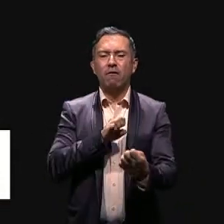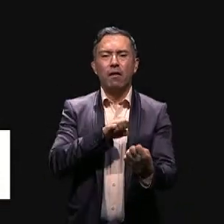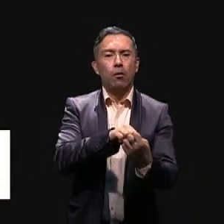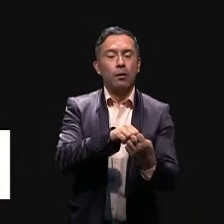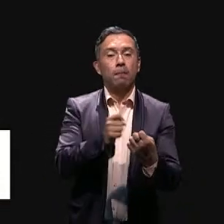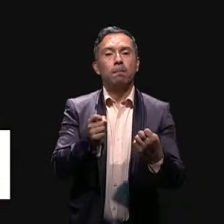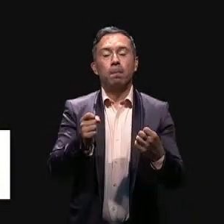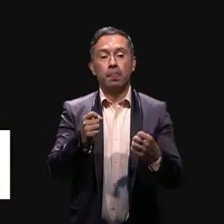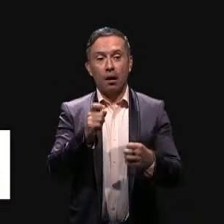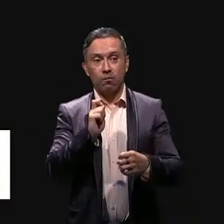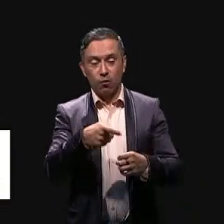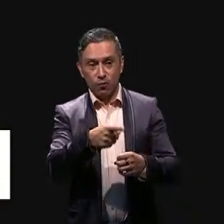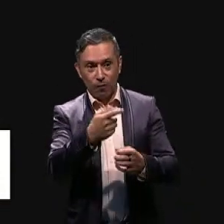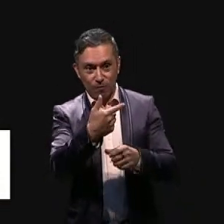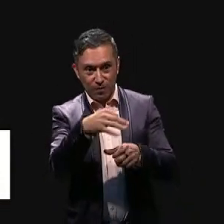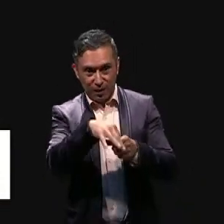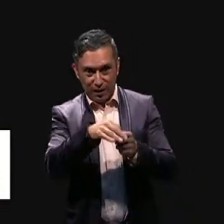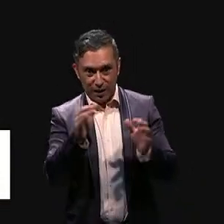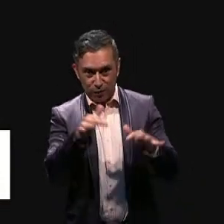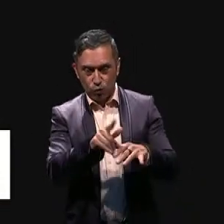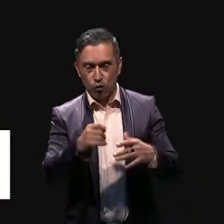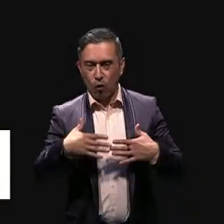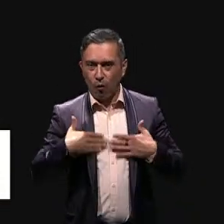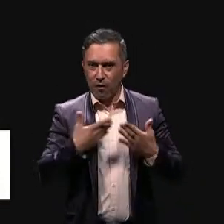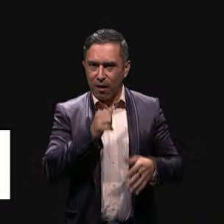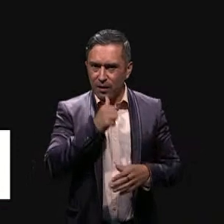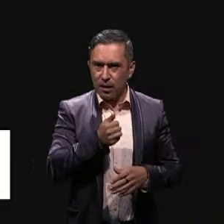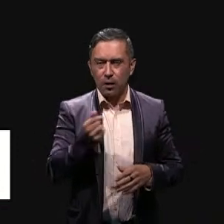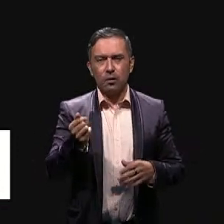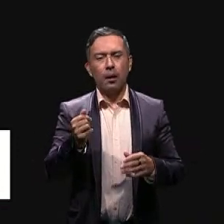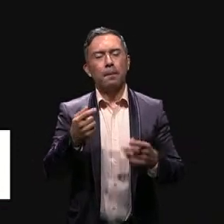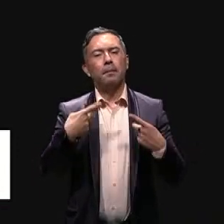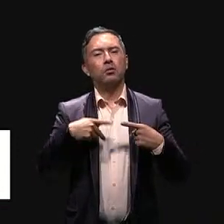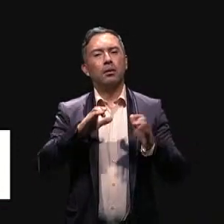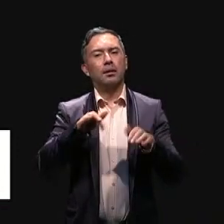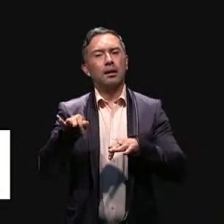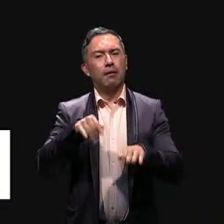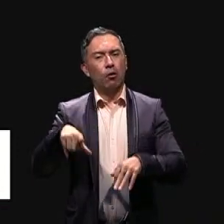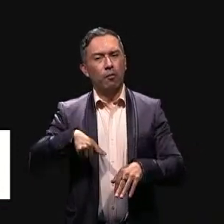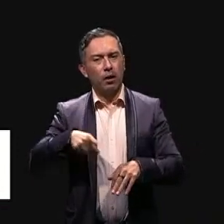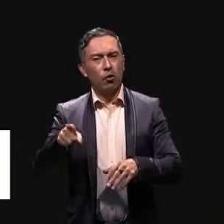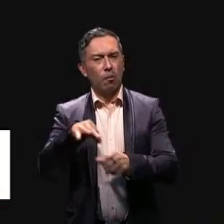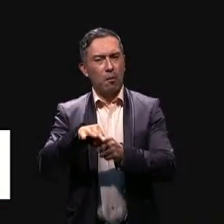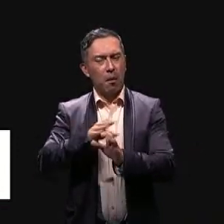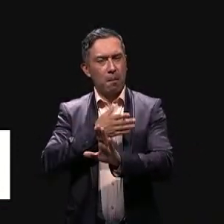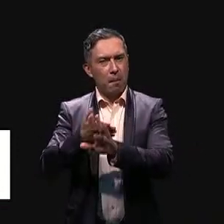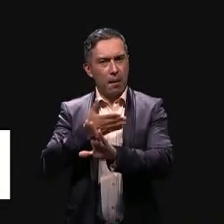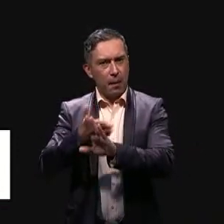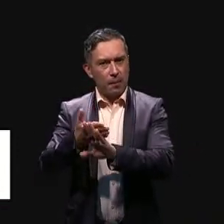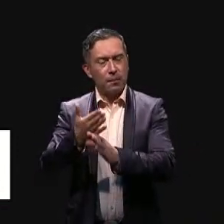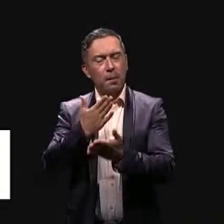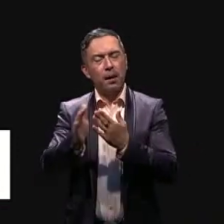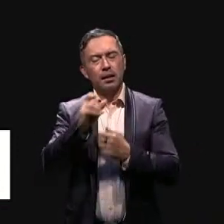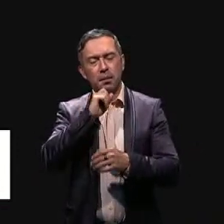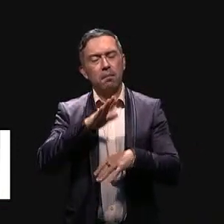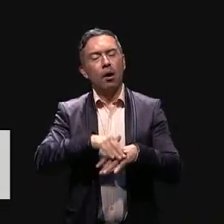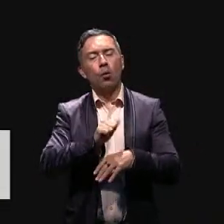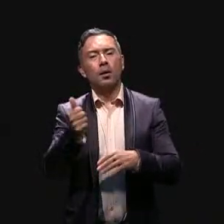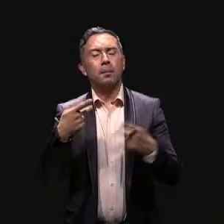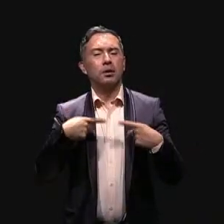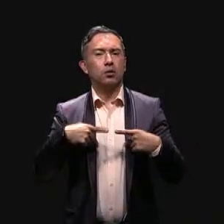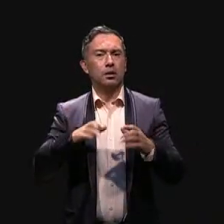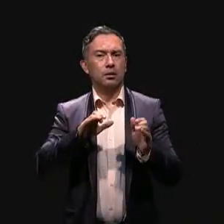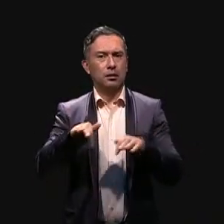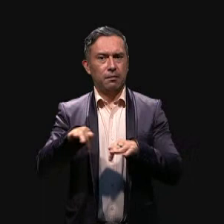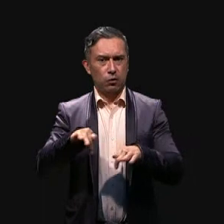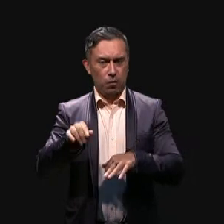election officials, as well as those professionals leaving the field. What we've seen